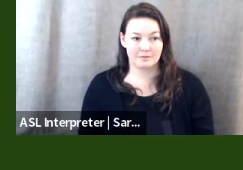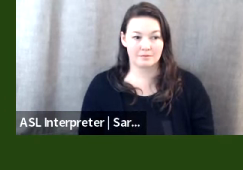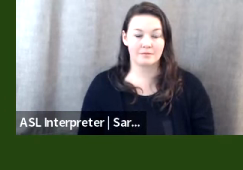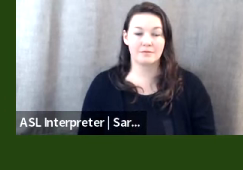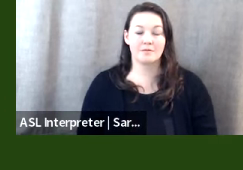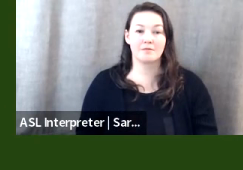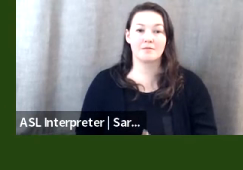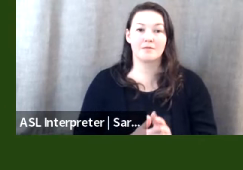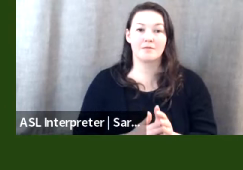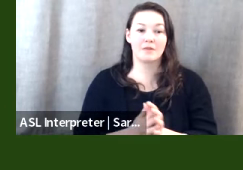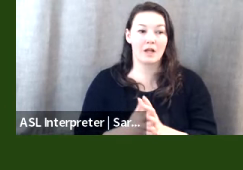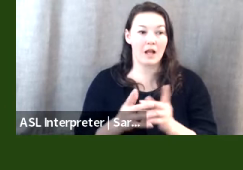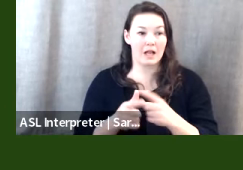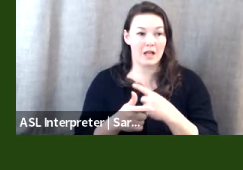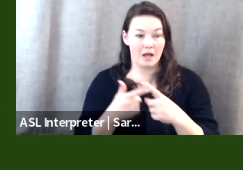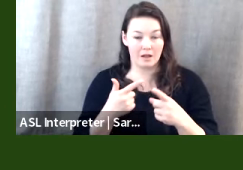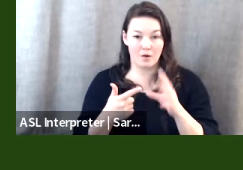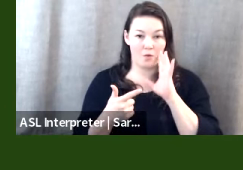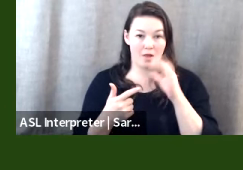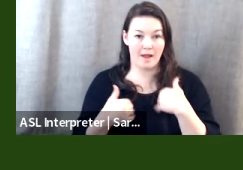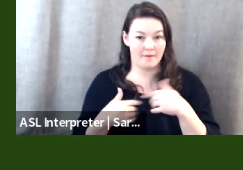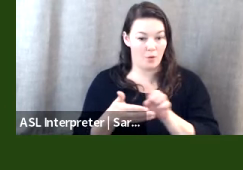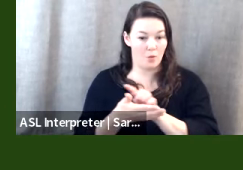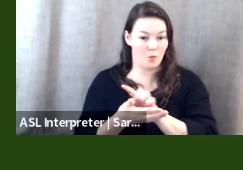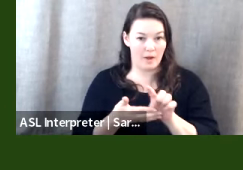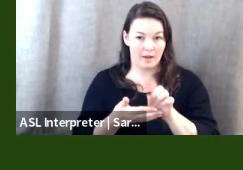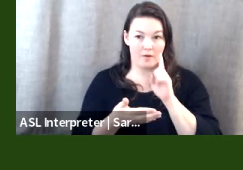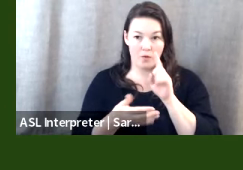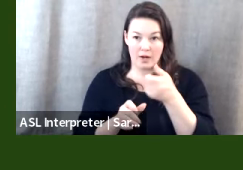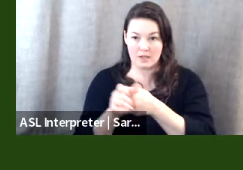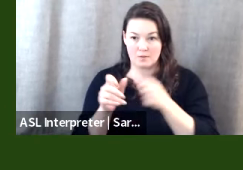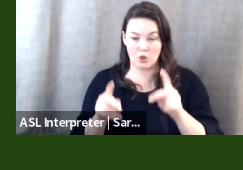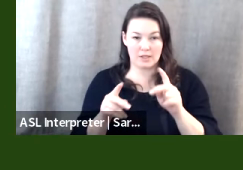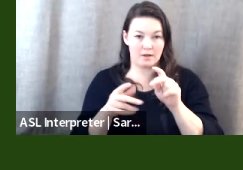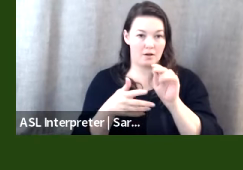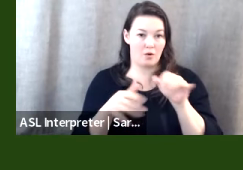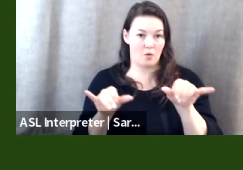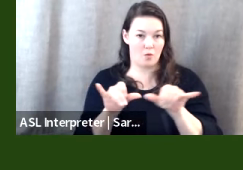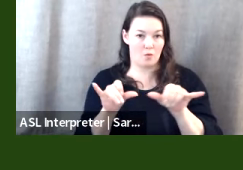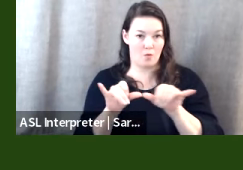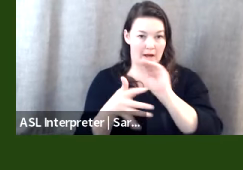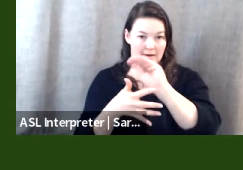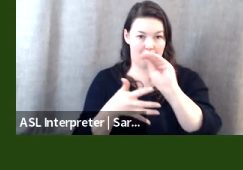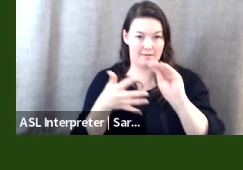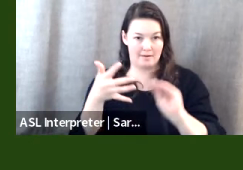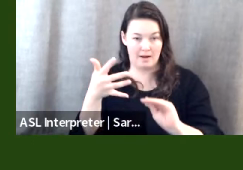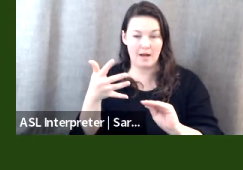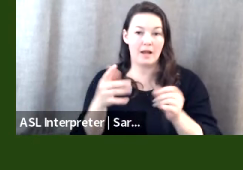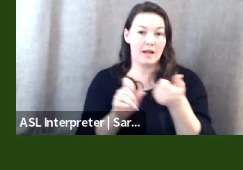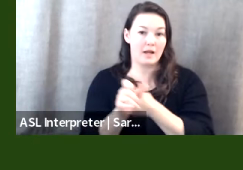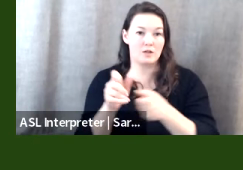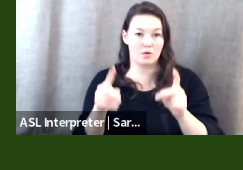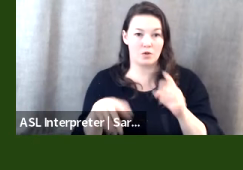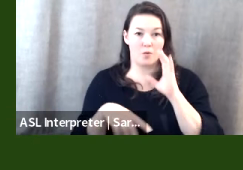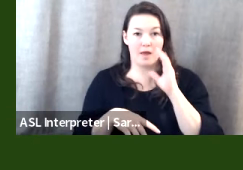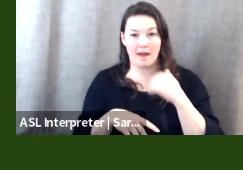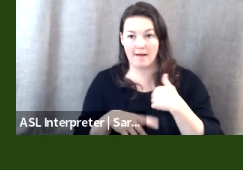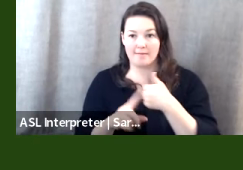week to go ahead and rank all of those ideas. We'll make sure you all have your own copies of the spreadsheet and go through the whole